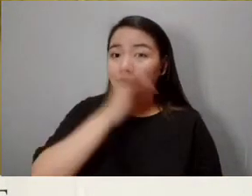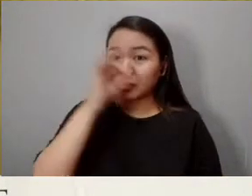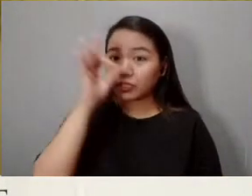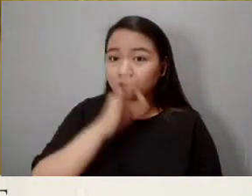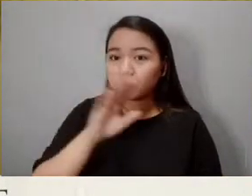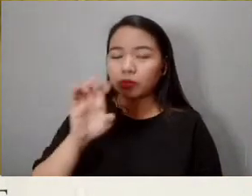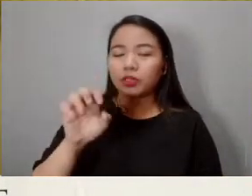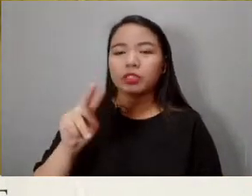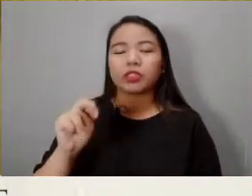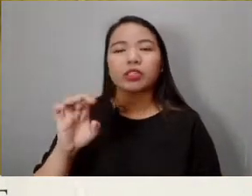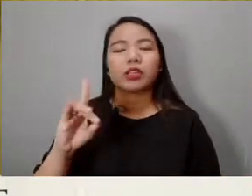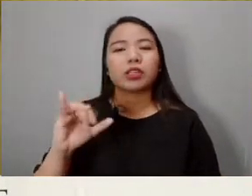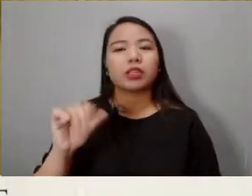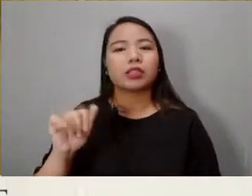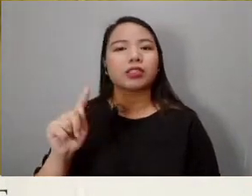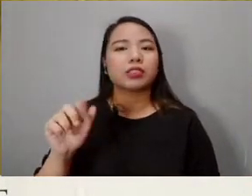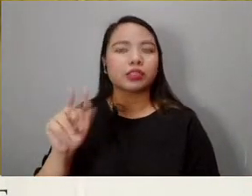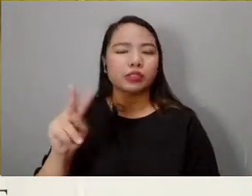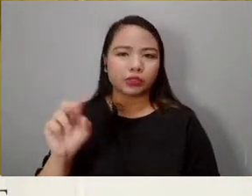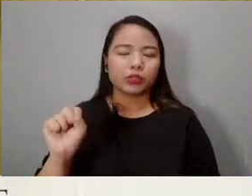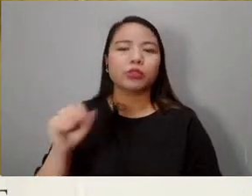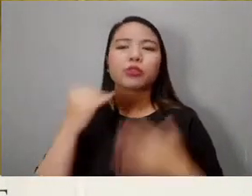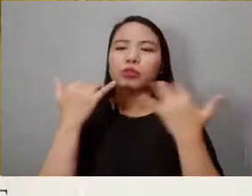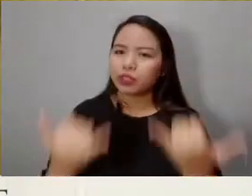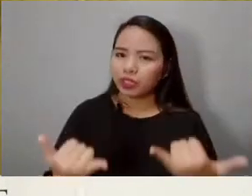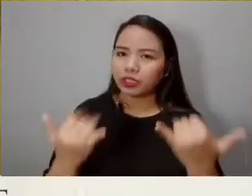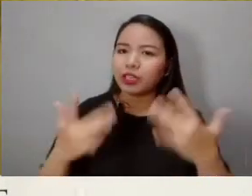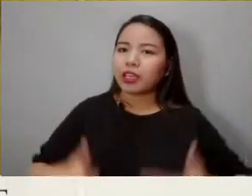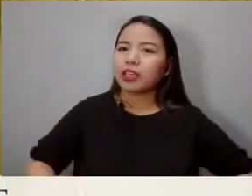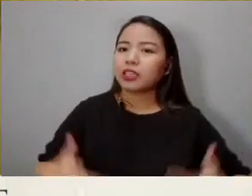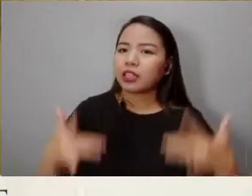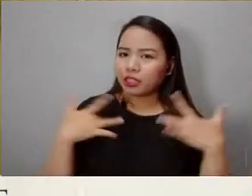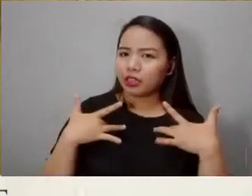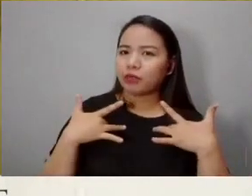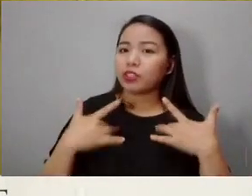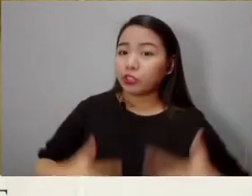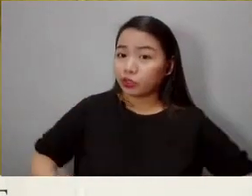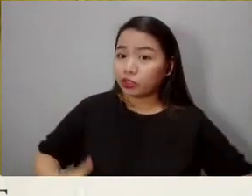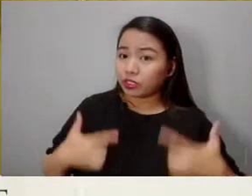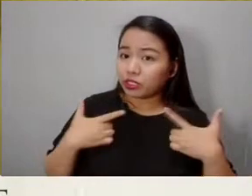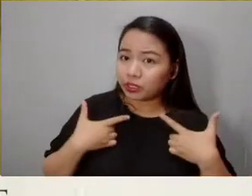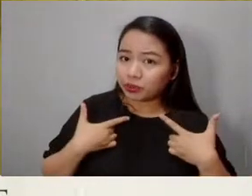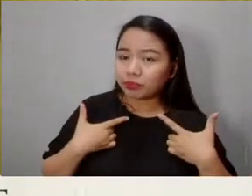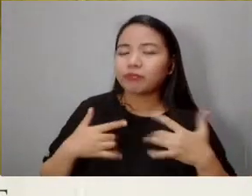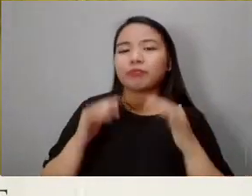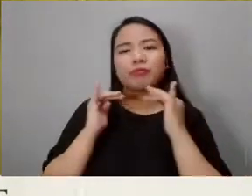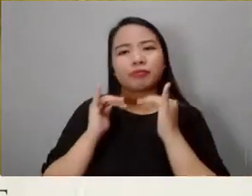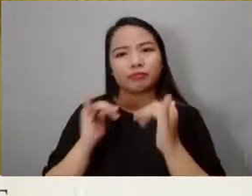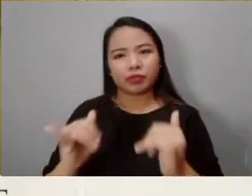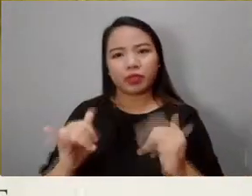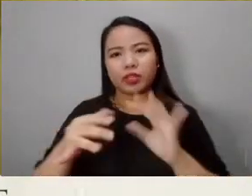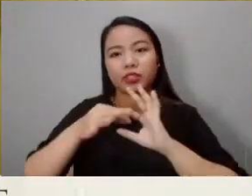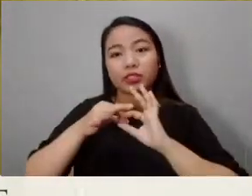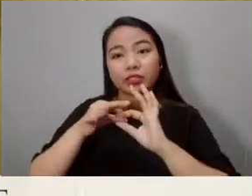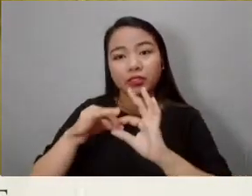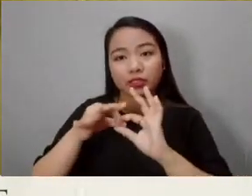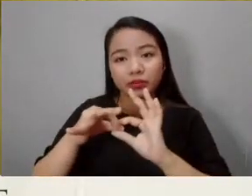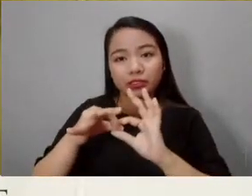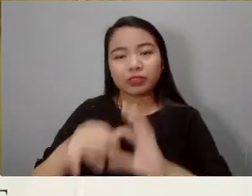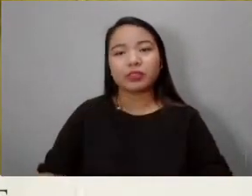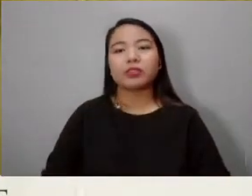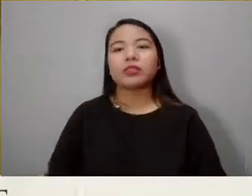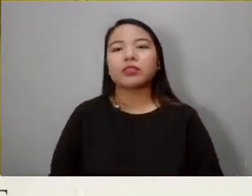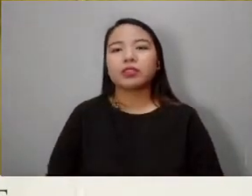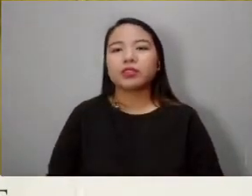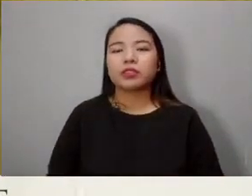today, and the life that you live, remain relevant? In